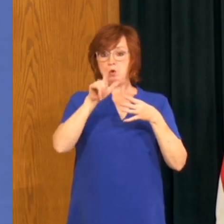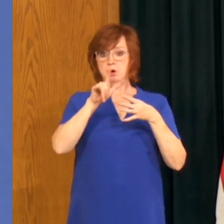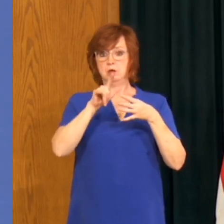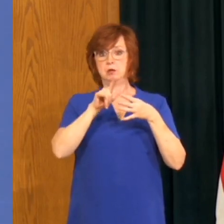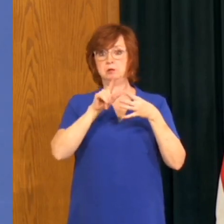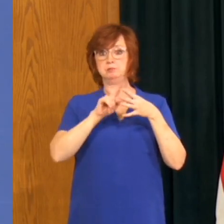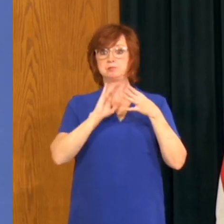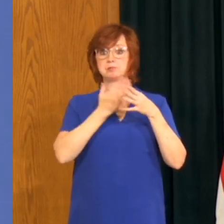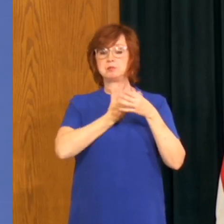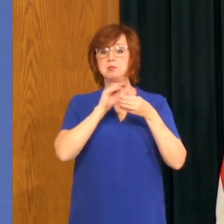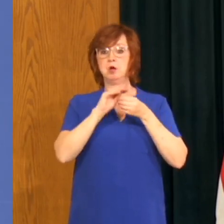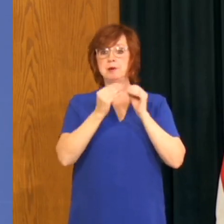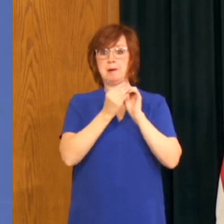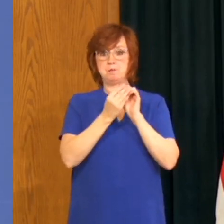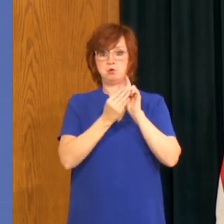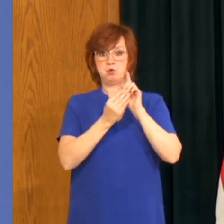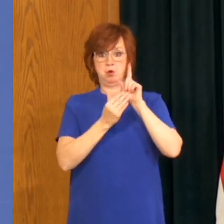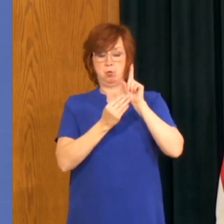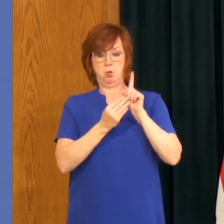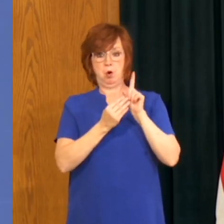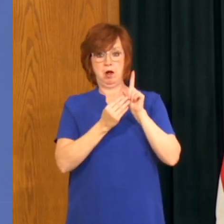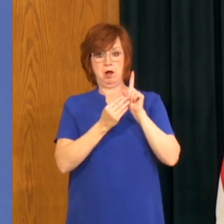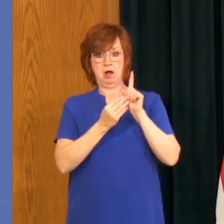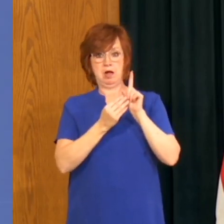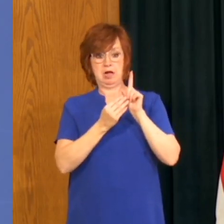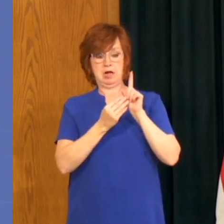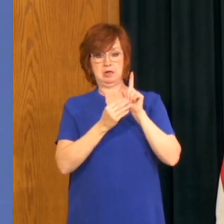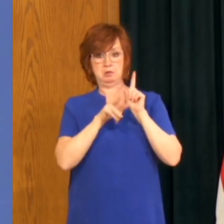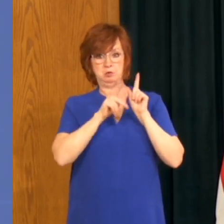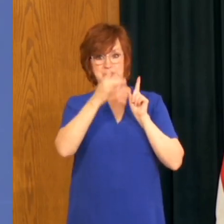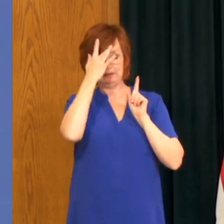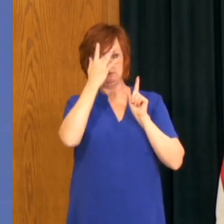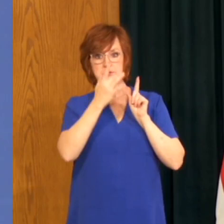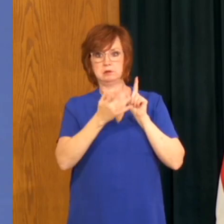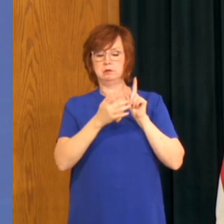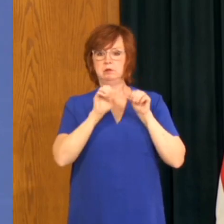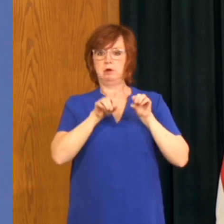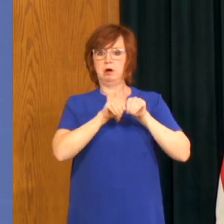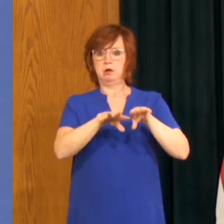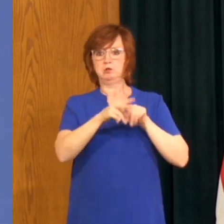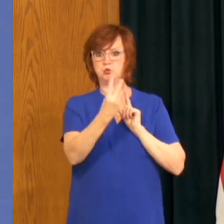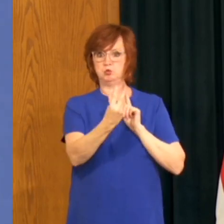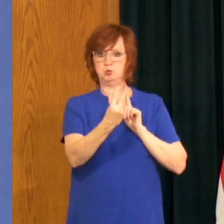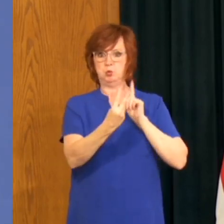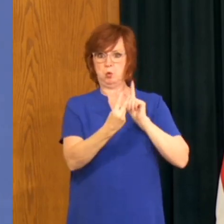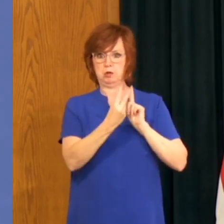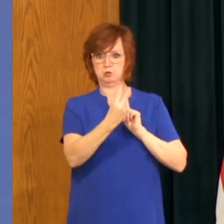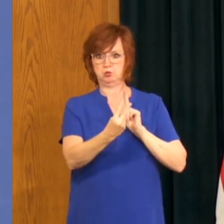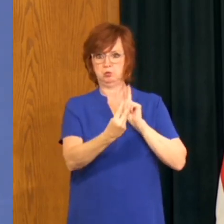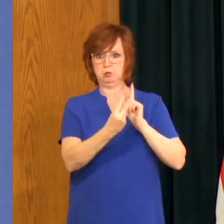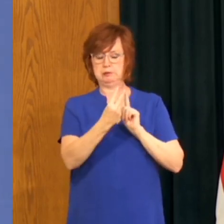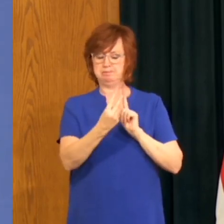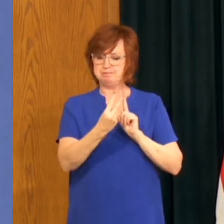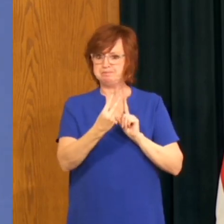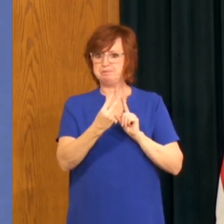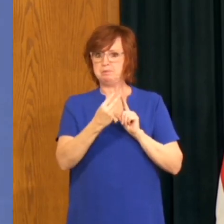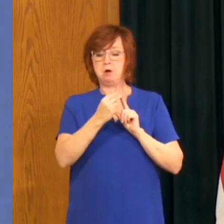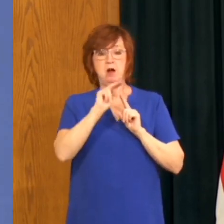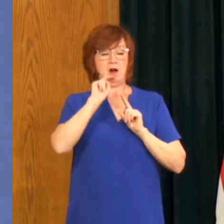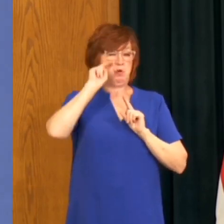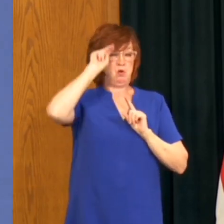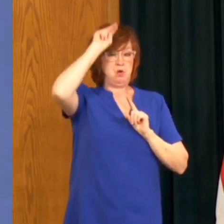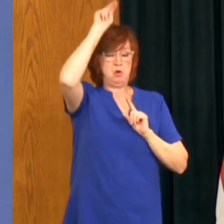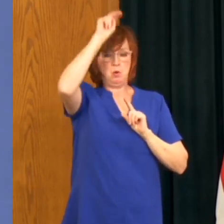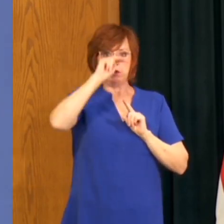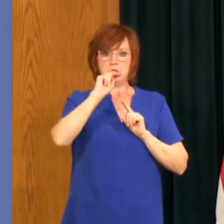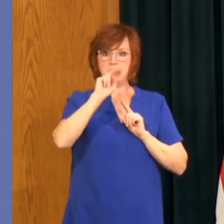effective reproductive number of 2, and the north around 3.3. So we were effectively in